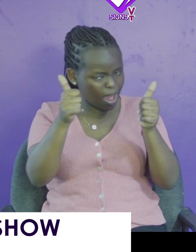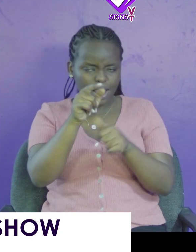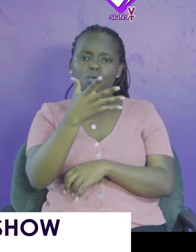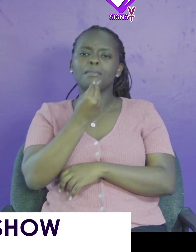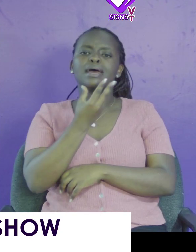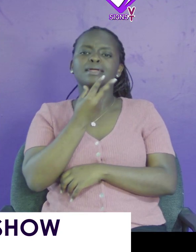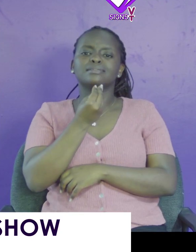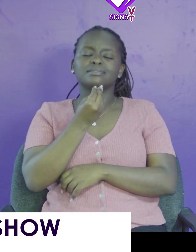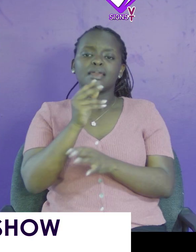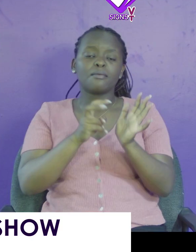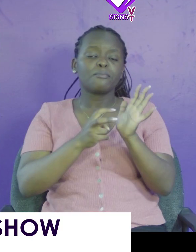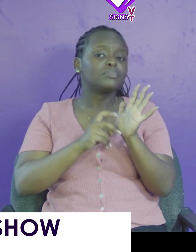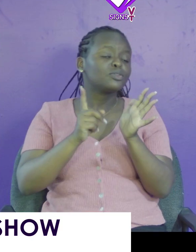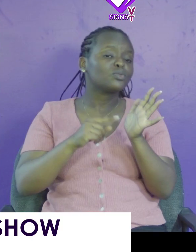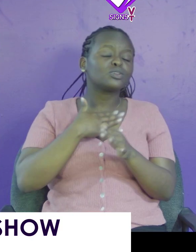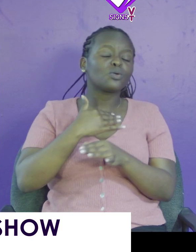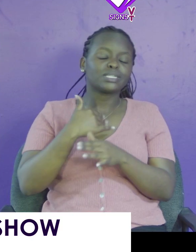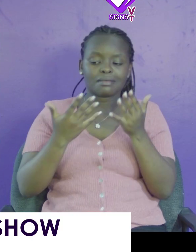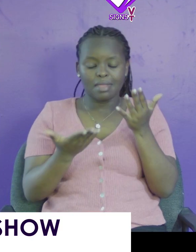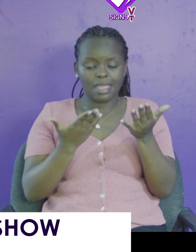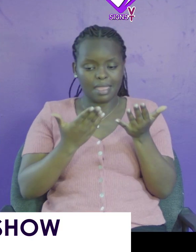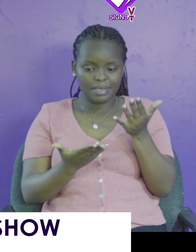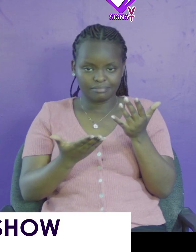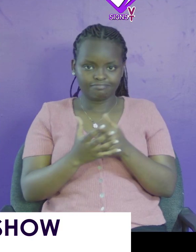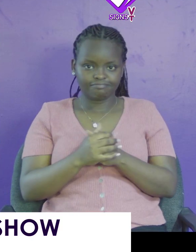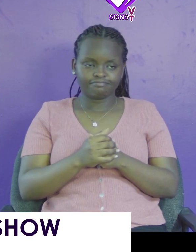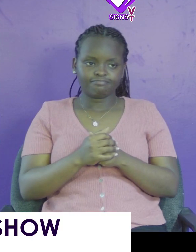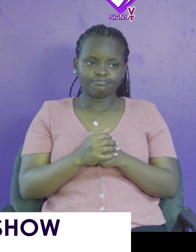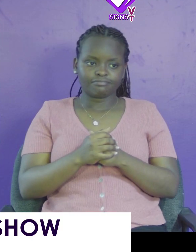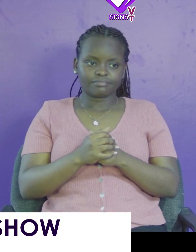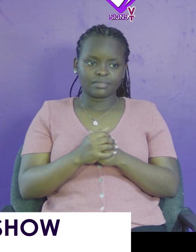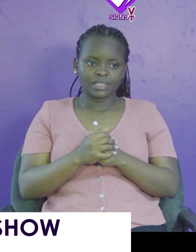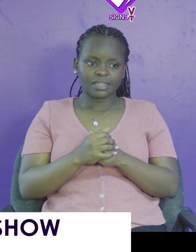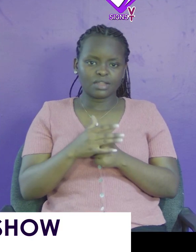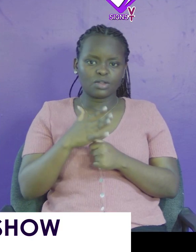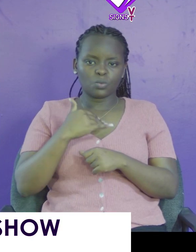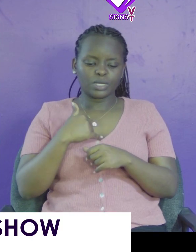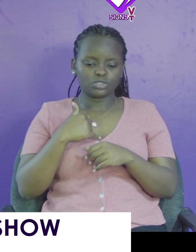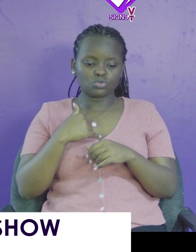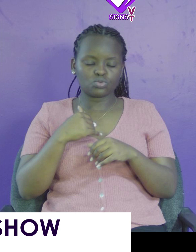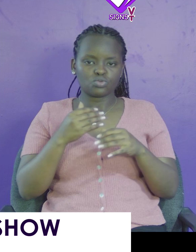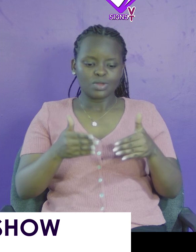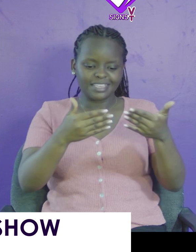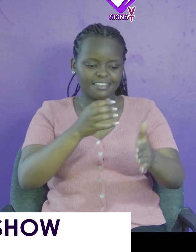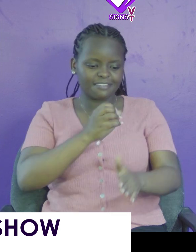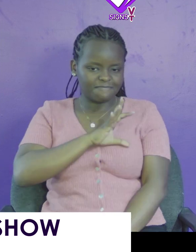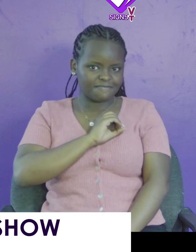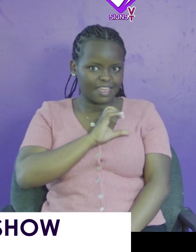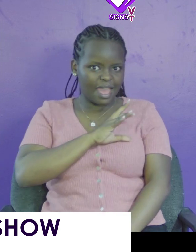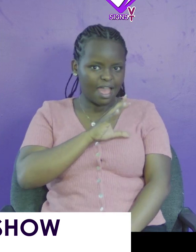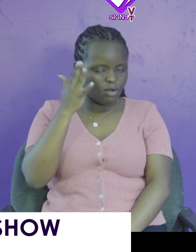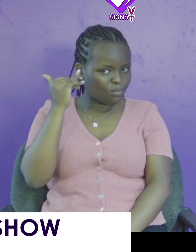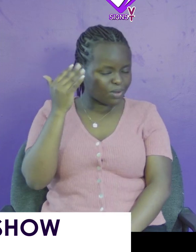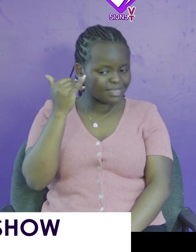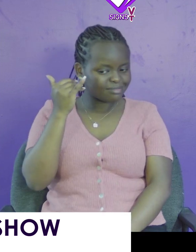want to you want to instill fear into your wife because of